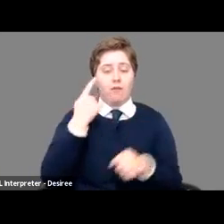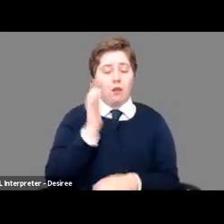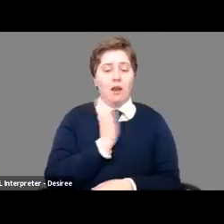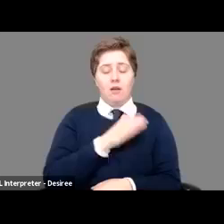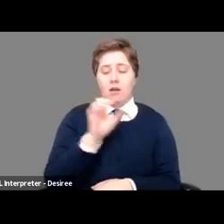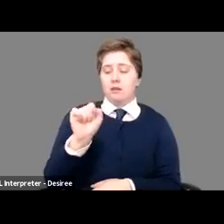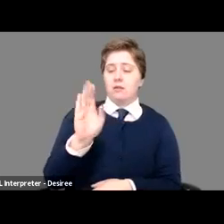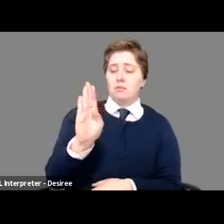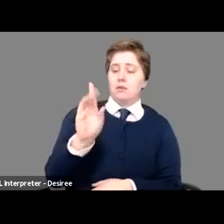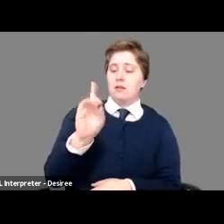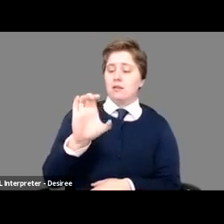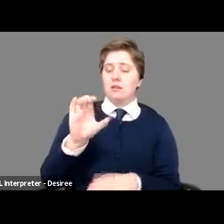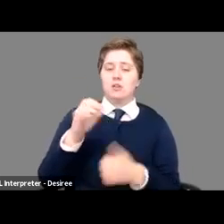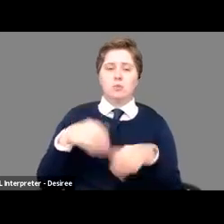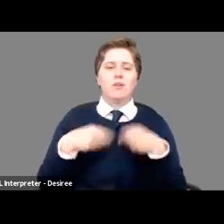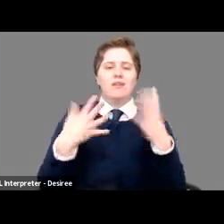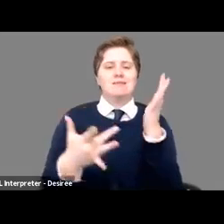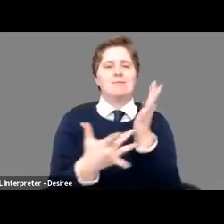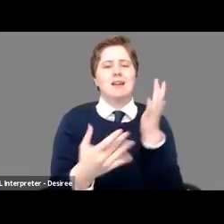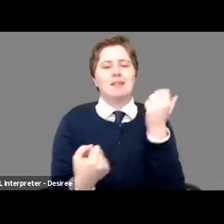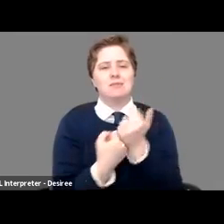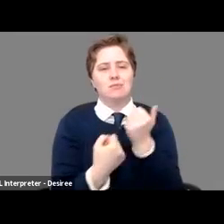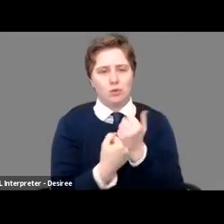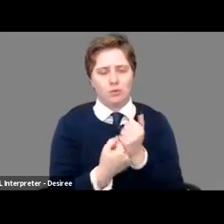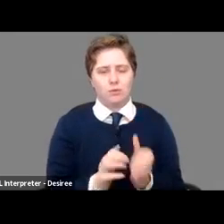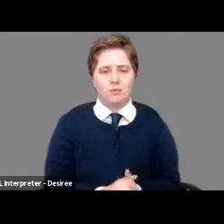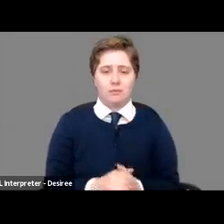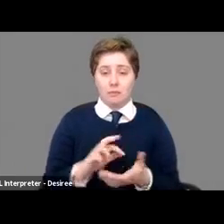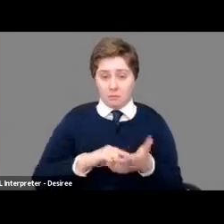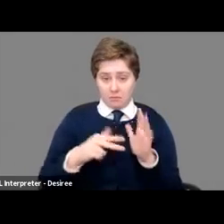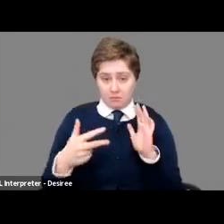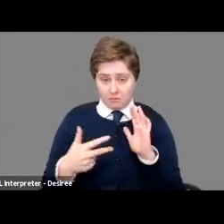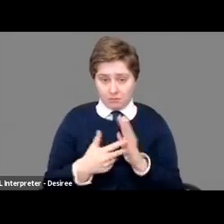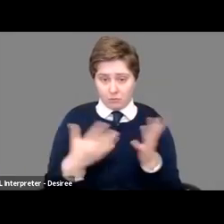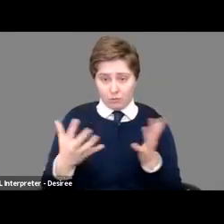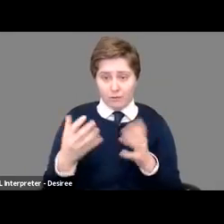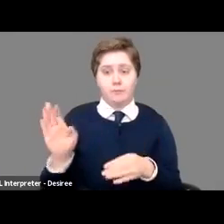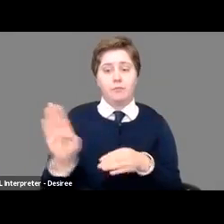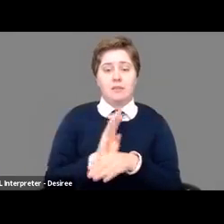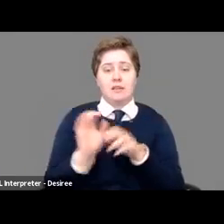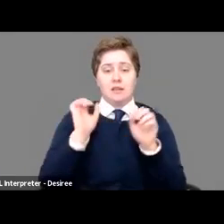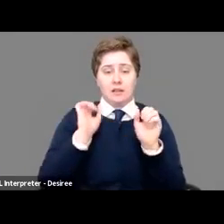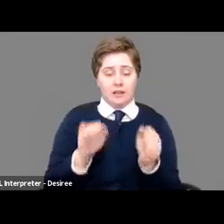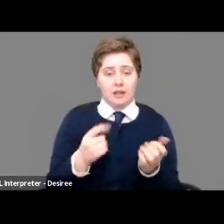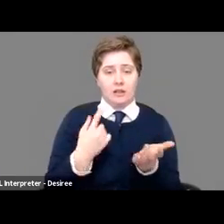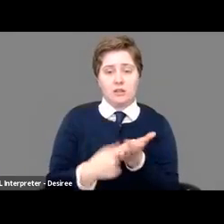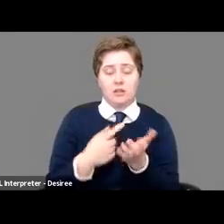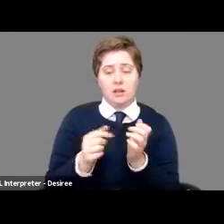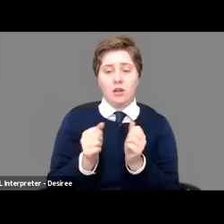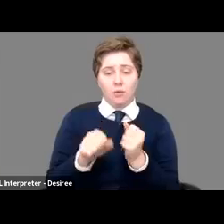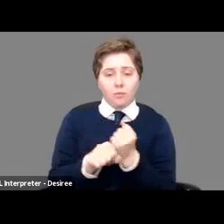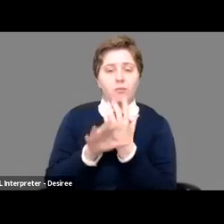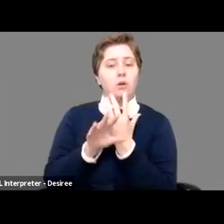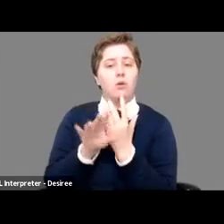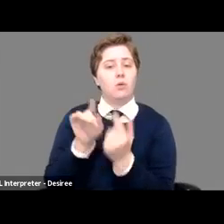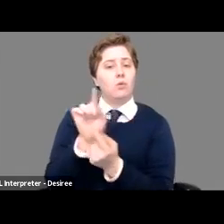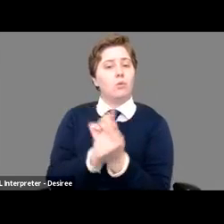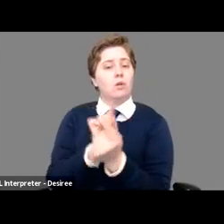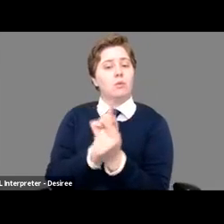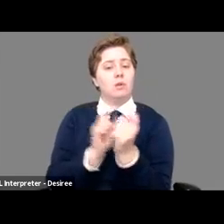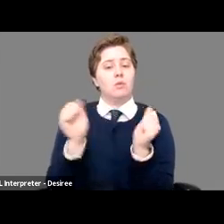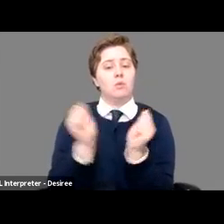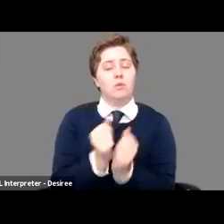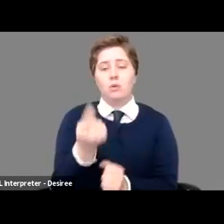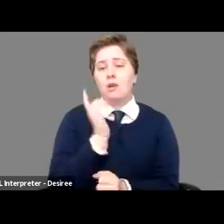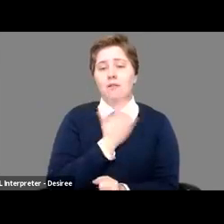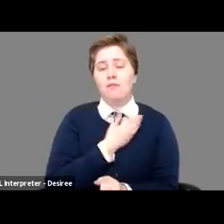to provide technical assistance. That means that businesses will be able to talk virtually one-on-one with one